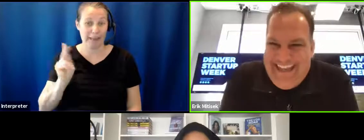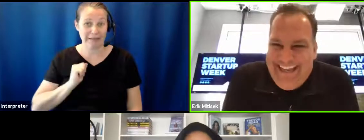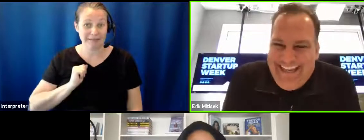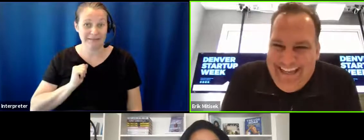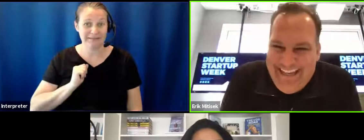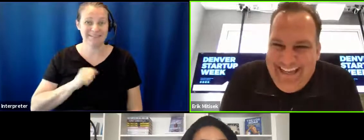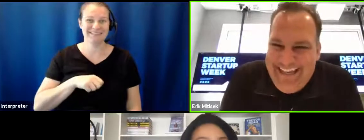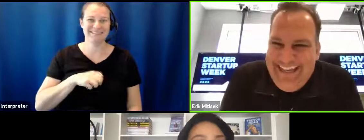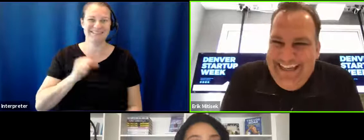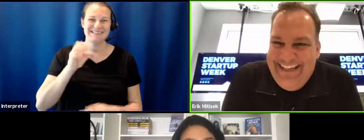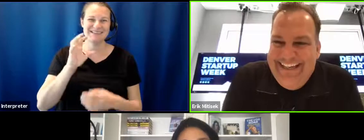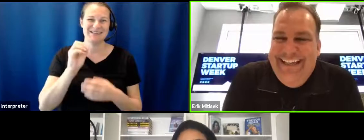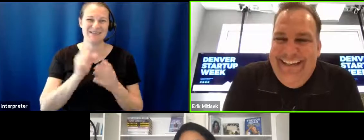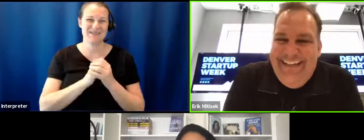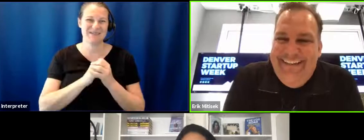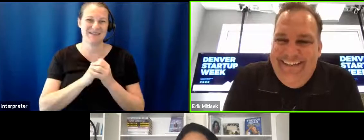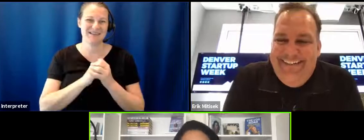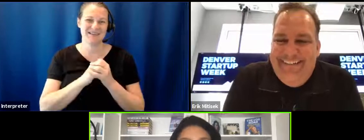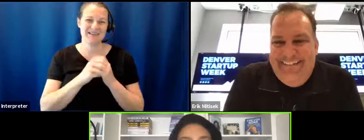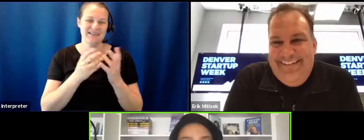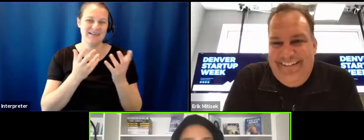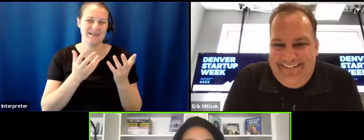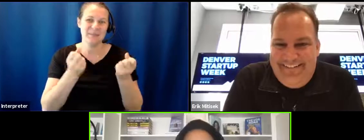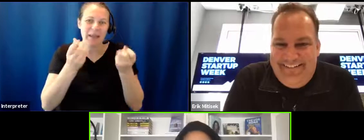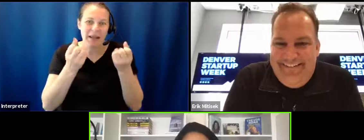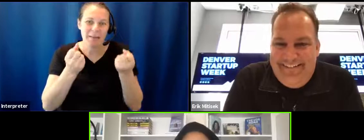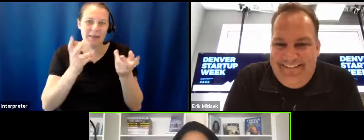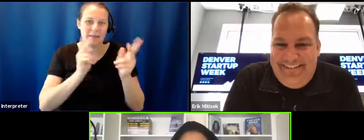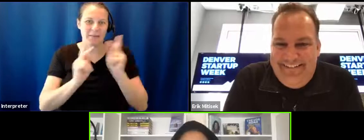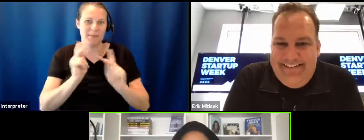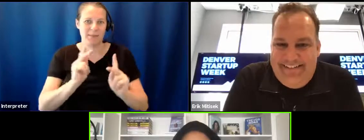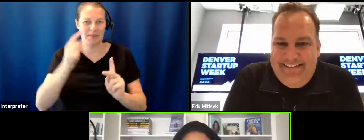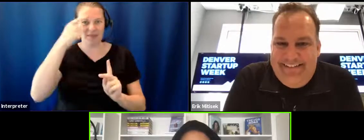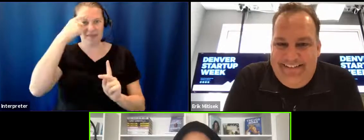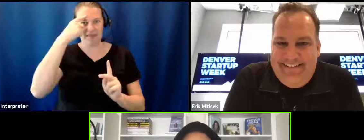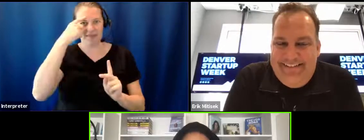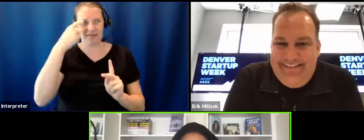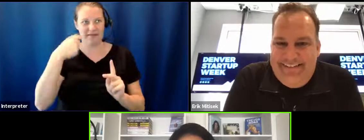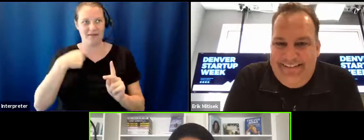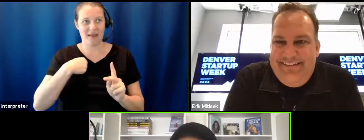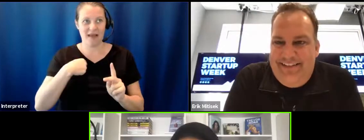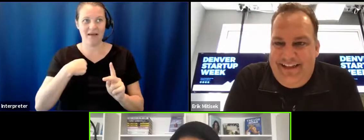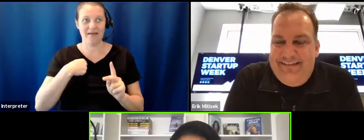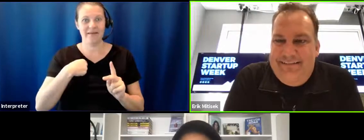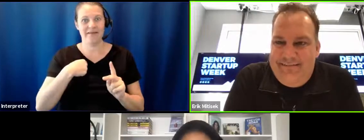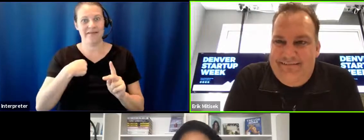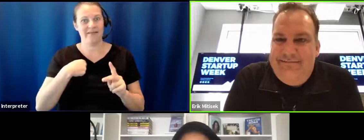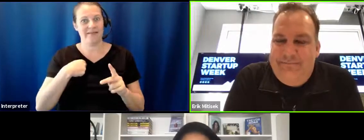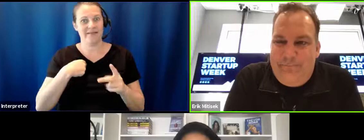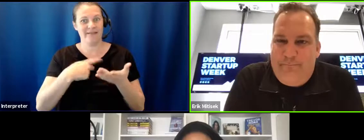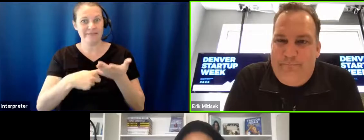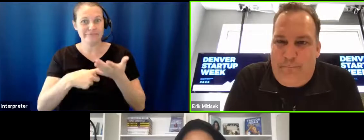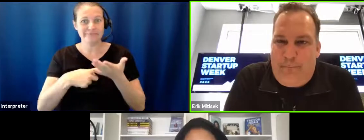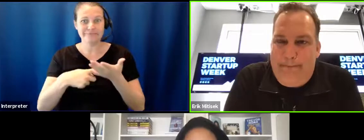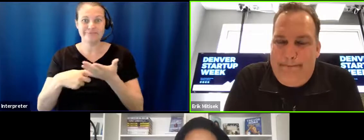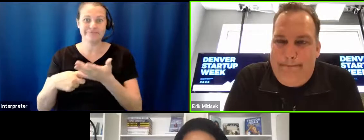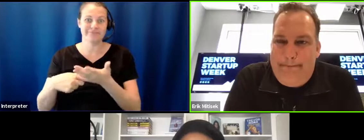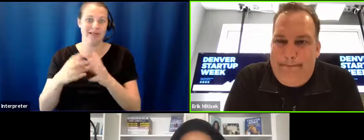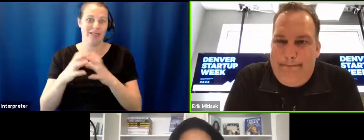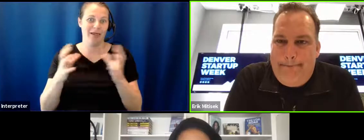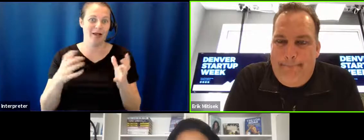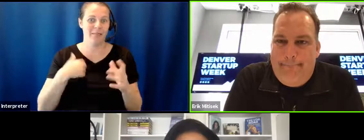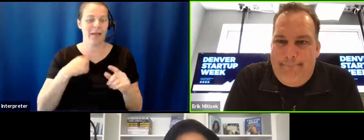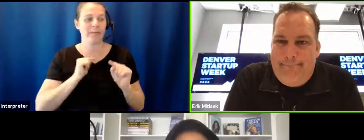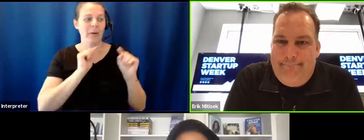figure that out. So a lot of people think that, I speak so much and I get into all this press. They think that I'm going out